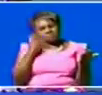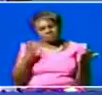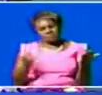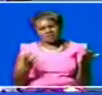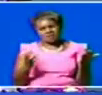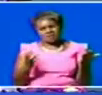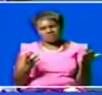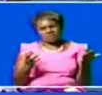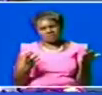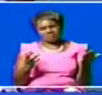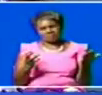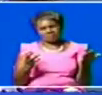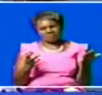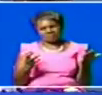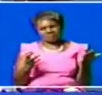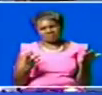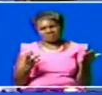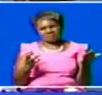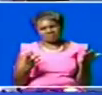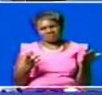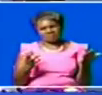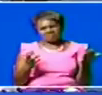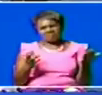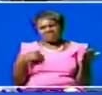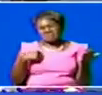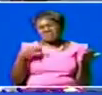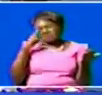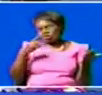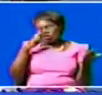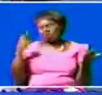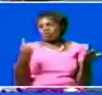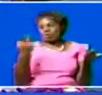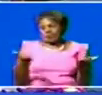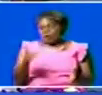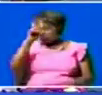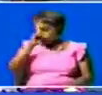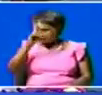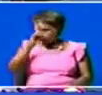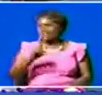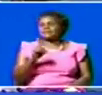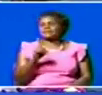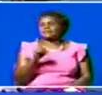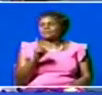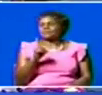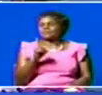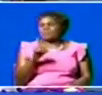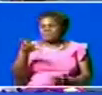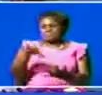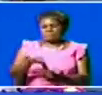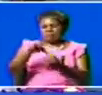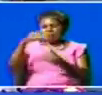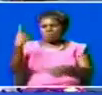it's a festive season. You're not expecting something from your director. Anyway, yeah. I was just kidding. On a serious note now. And we're going to pick the